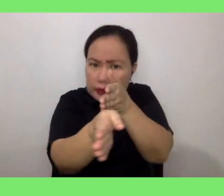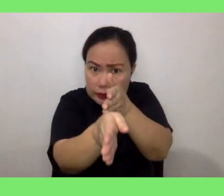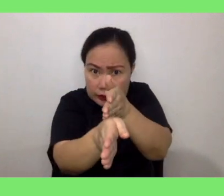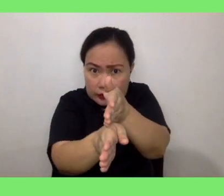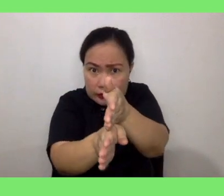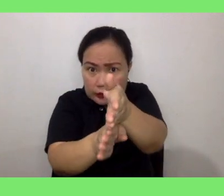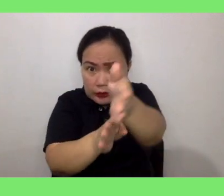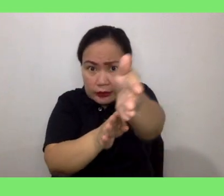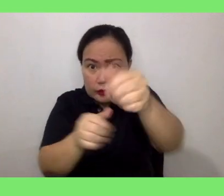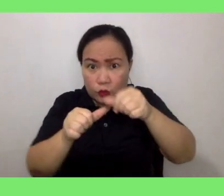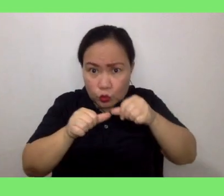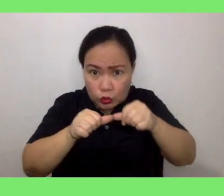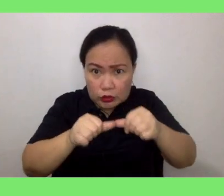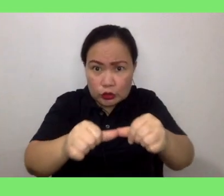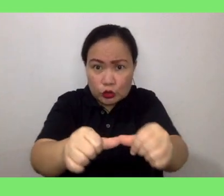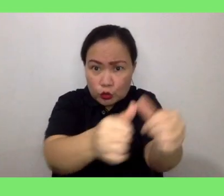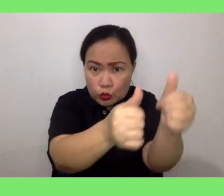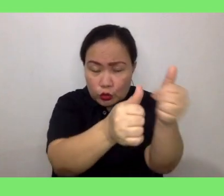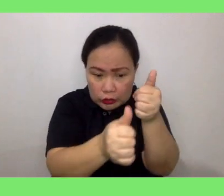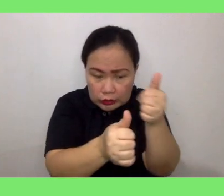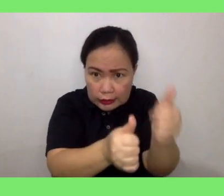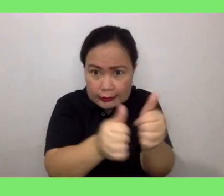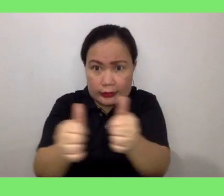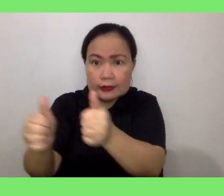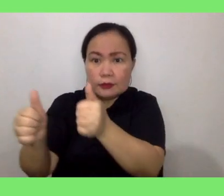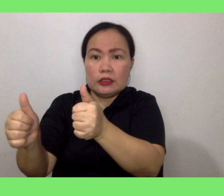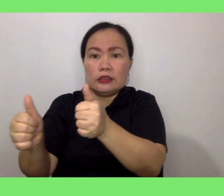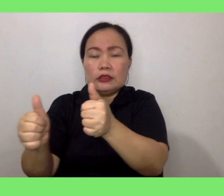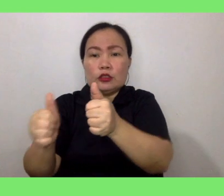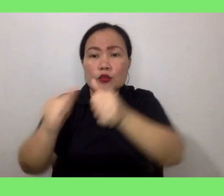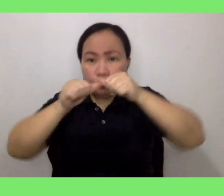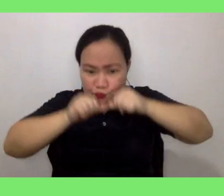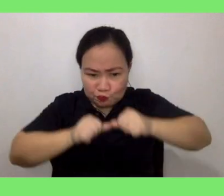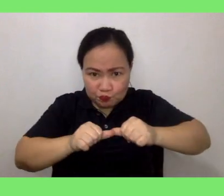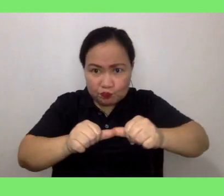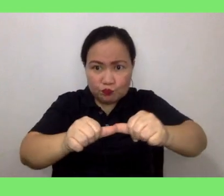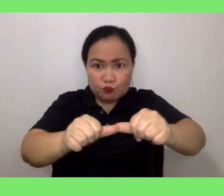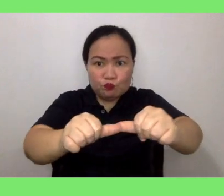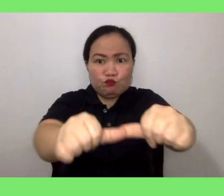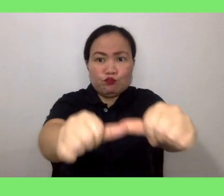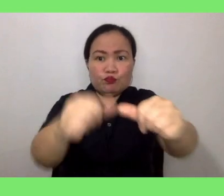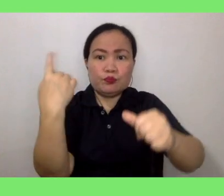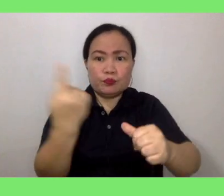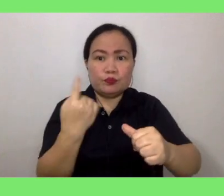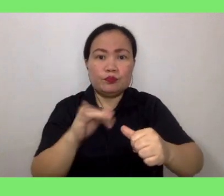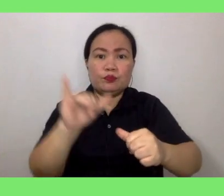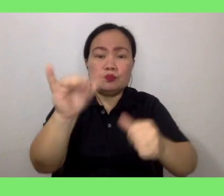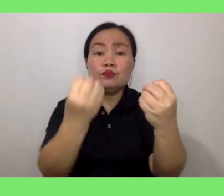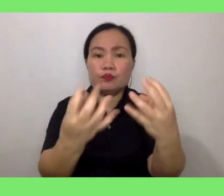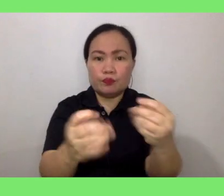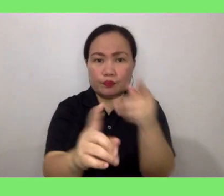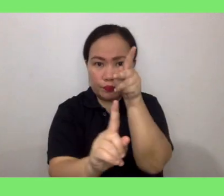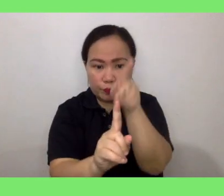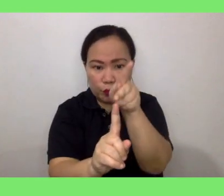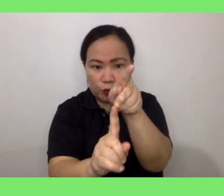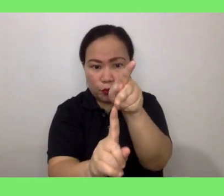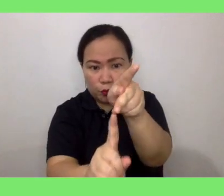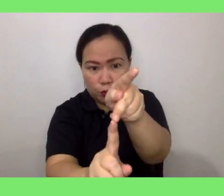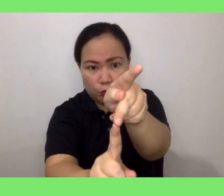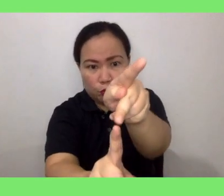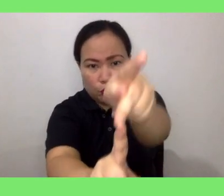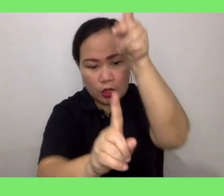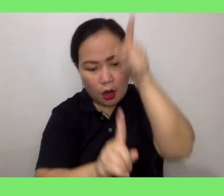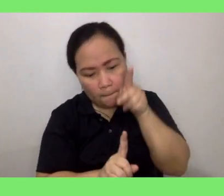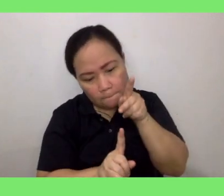of infinitely many points. So, pag sinabi nating line, it should be straight. Okay?